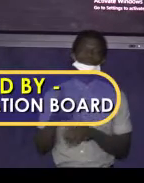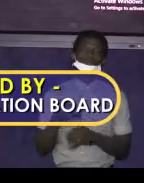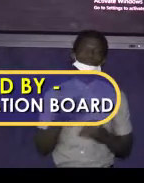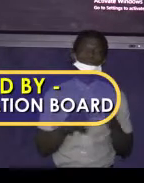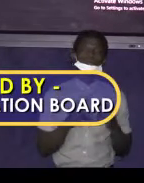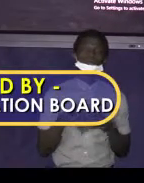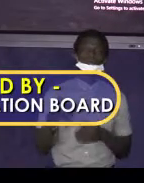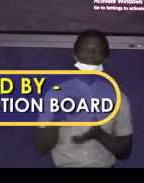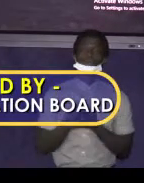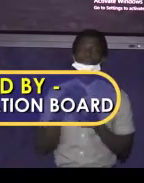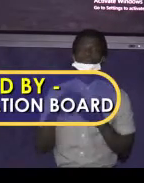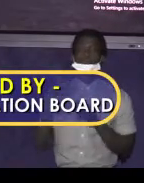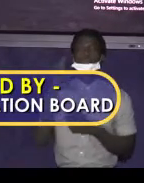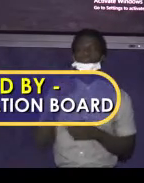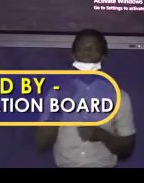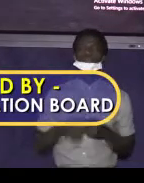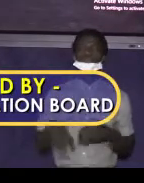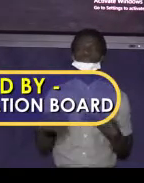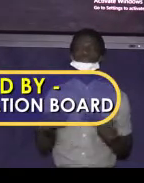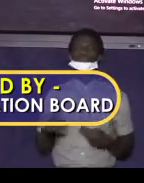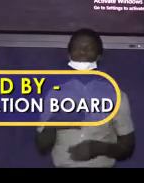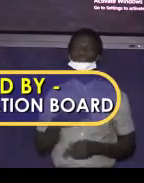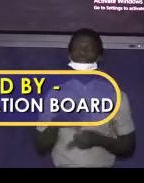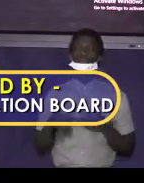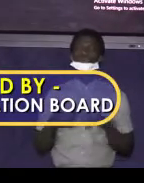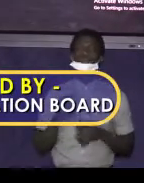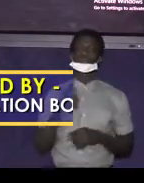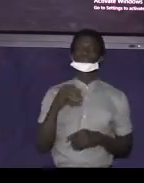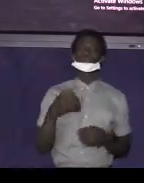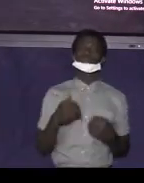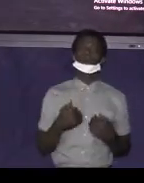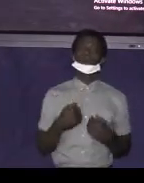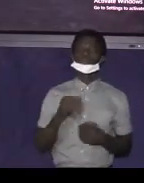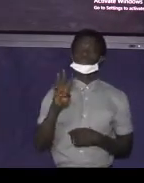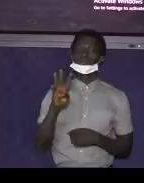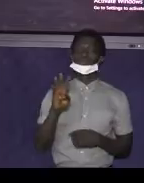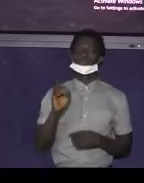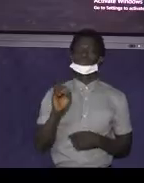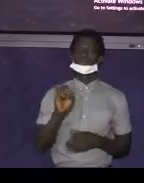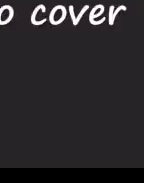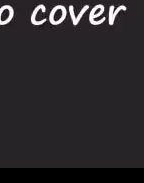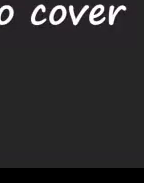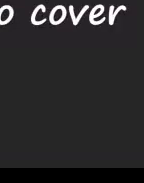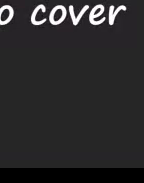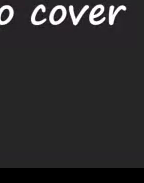is a problem for you to fix, my friend. You have 40 seconds for this. Begin.